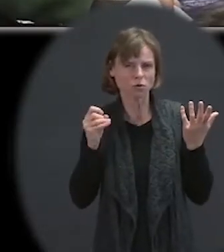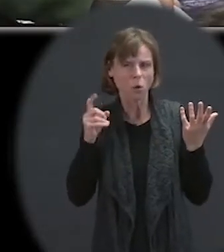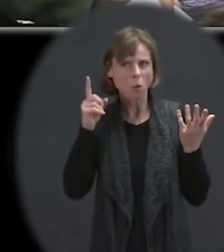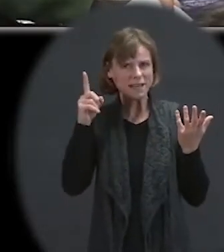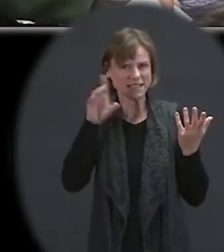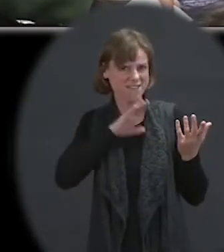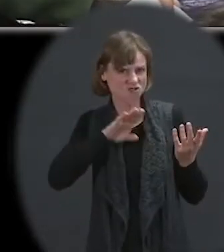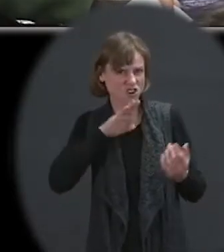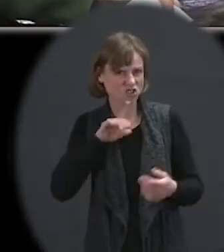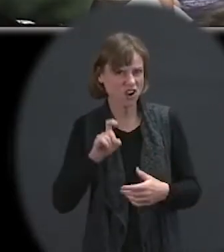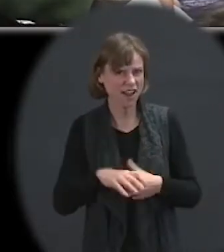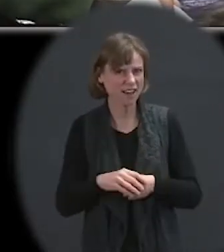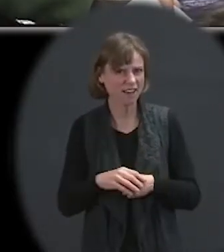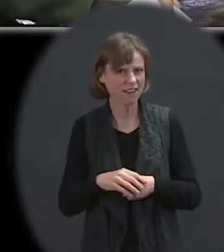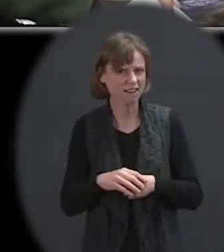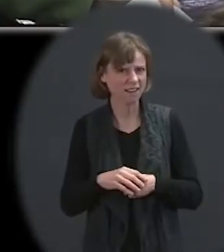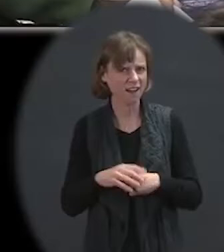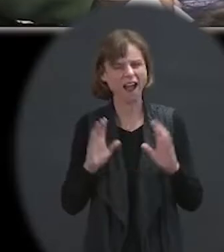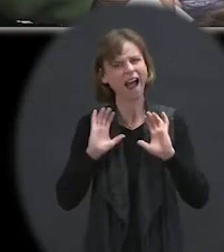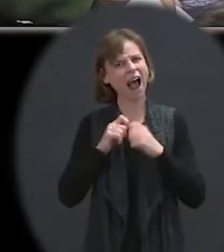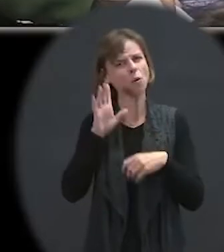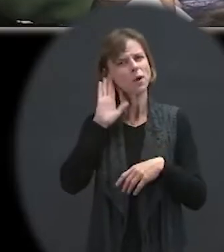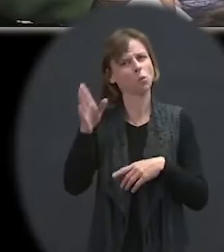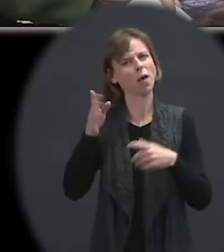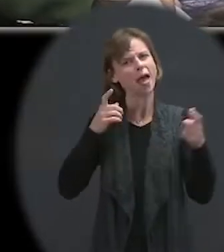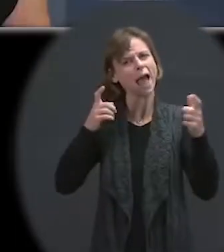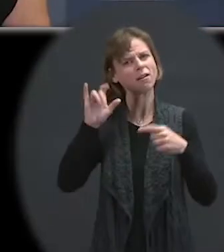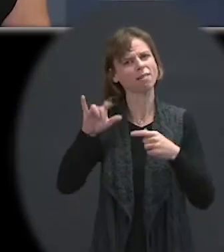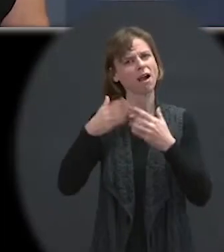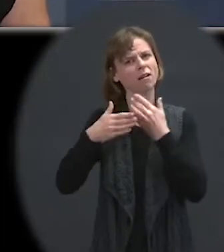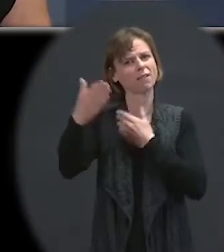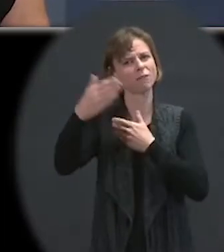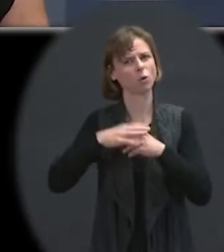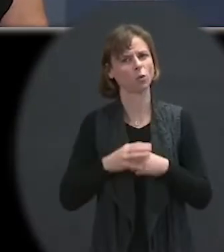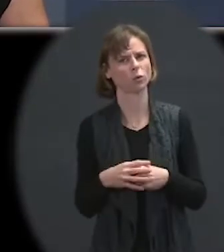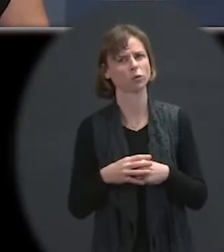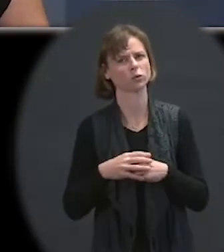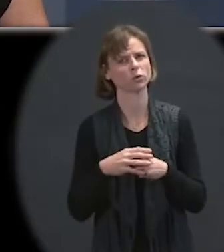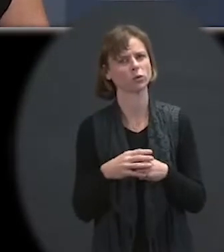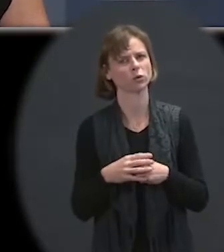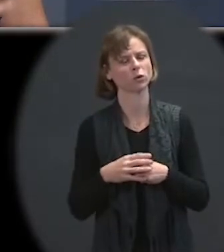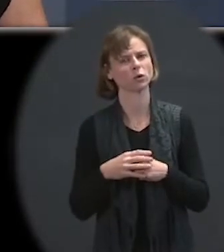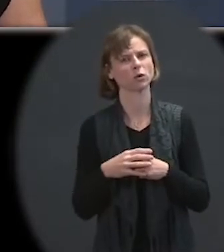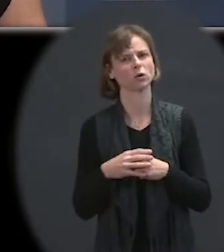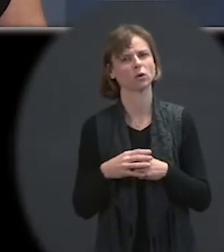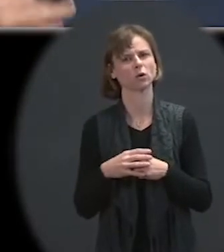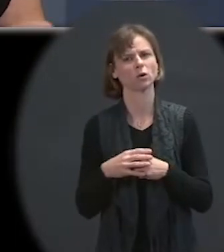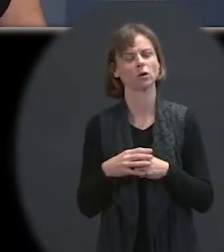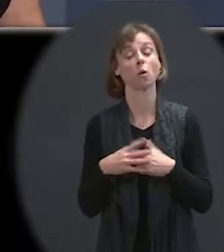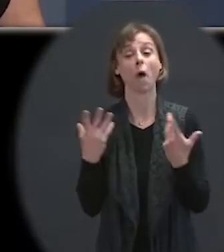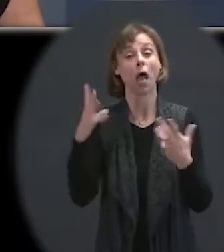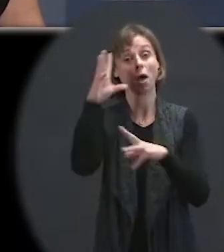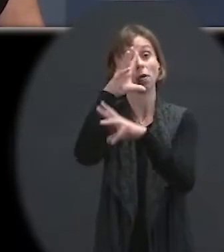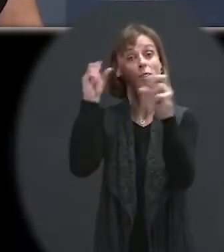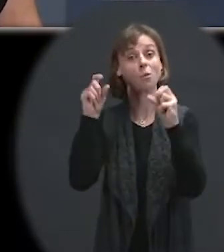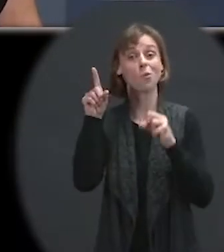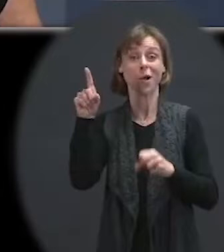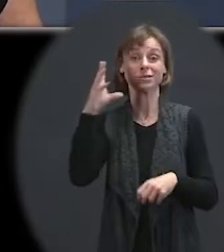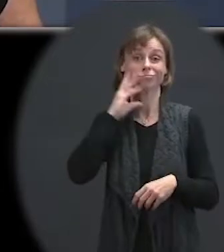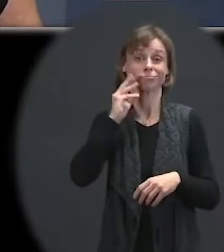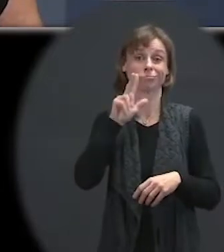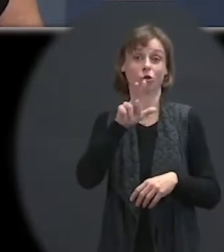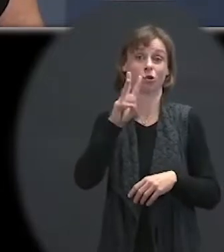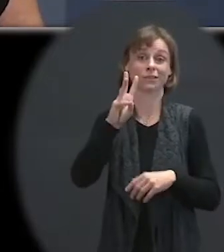by that, and how does he plan to handle that going forward? Well, the president comes to this role having served 36 years